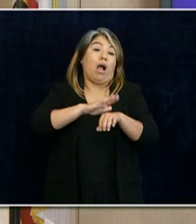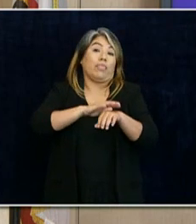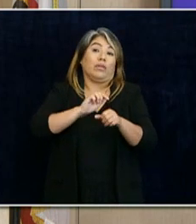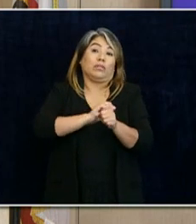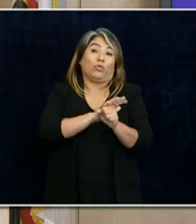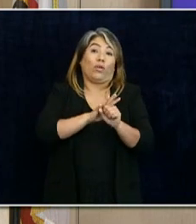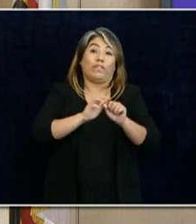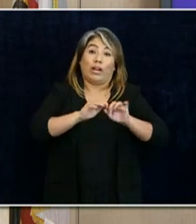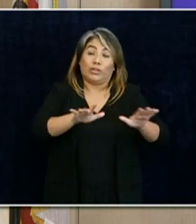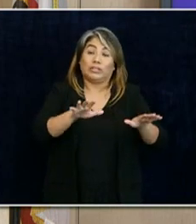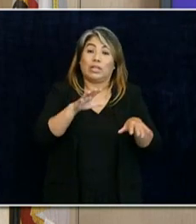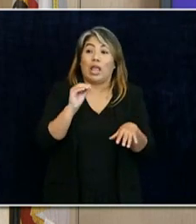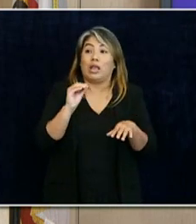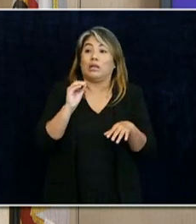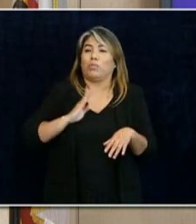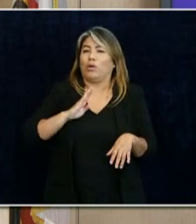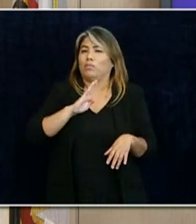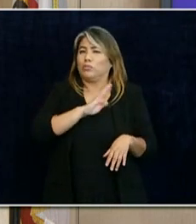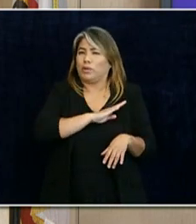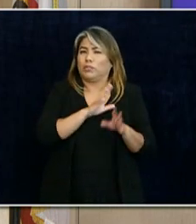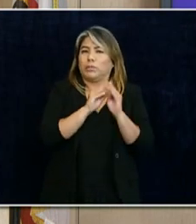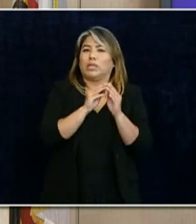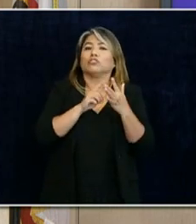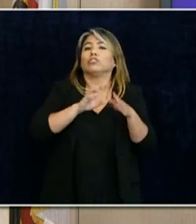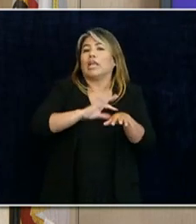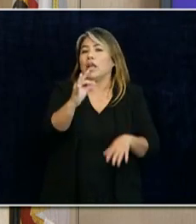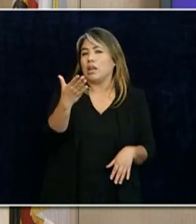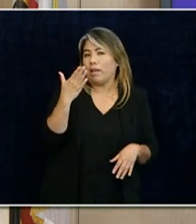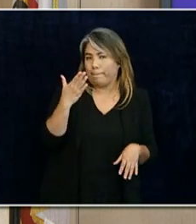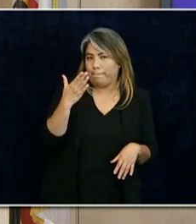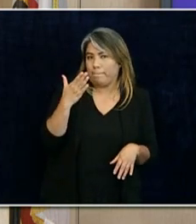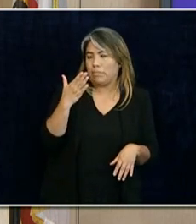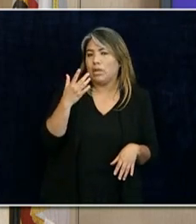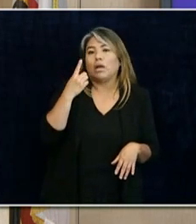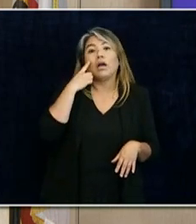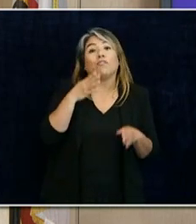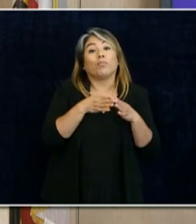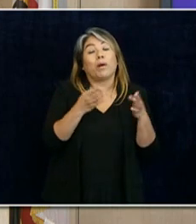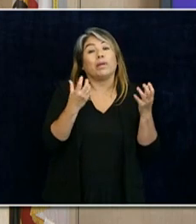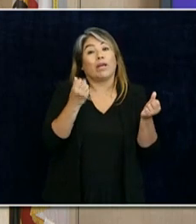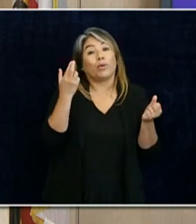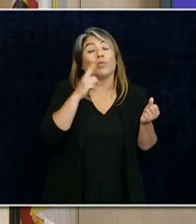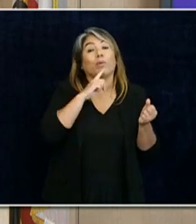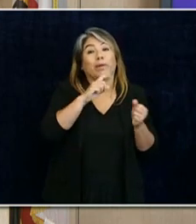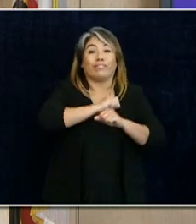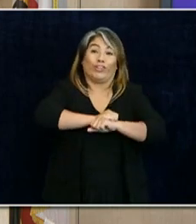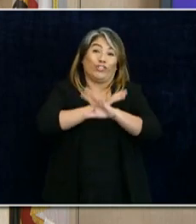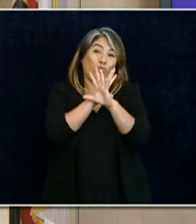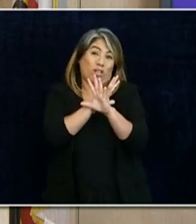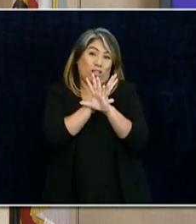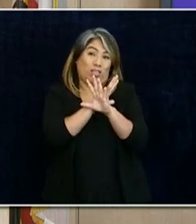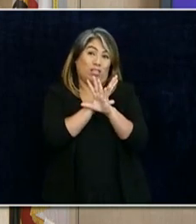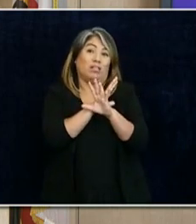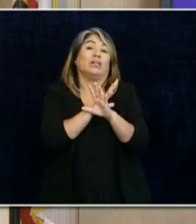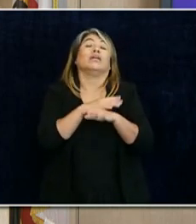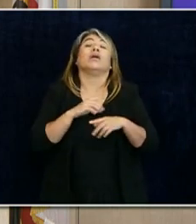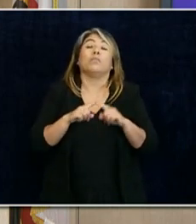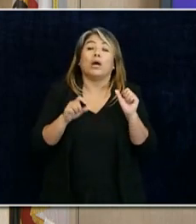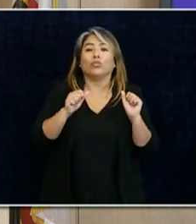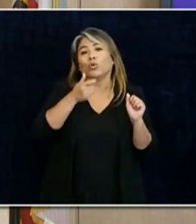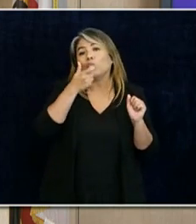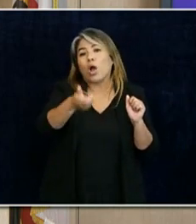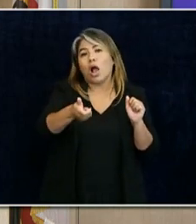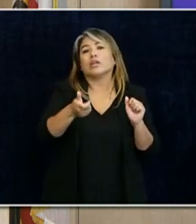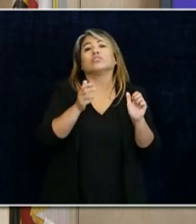meeting. The meeting starts at 9 a.m. For public health reasons, it will be a virtual meeting, but you can